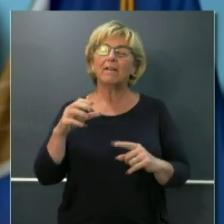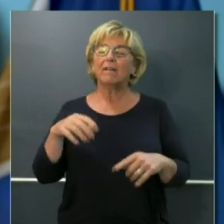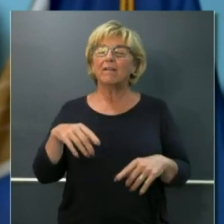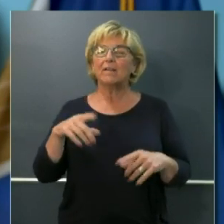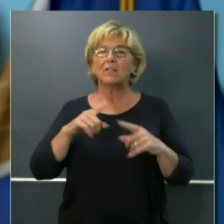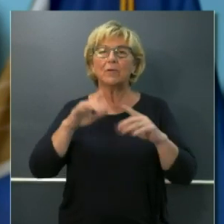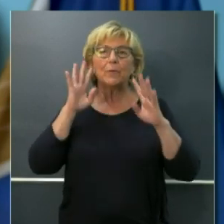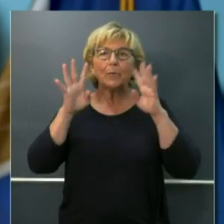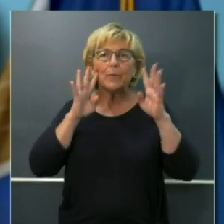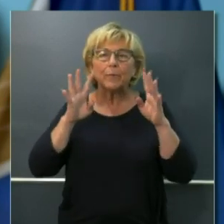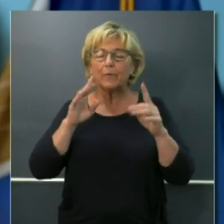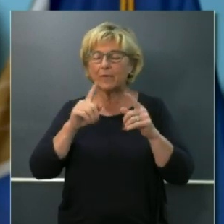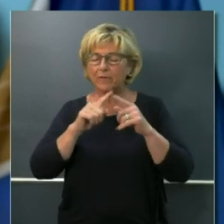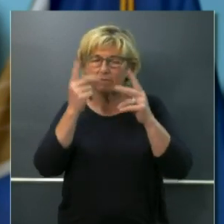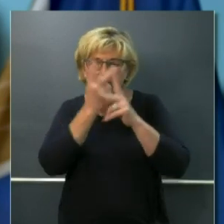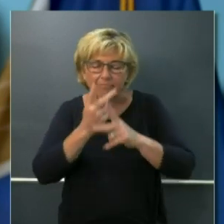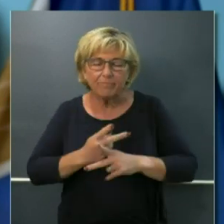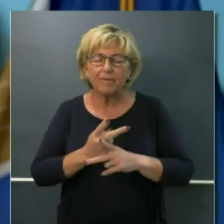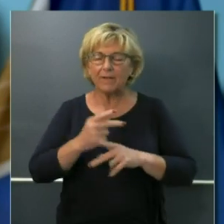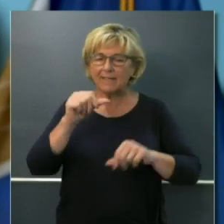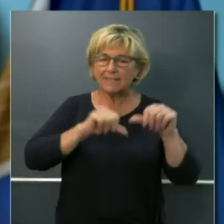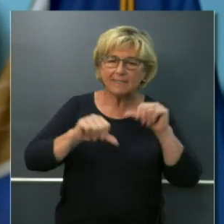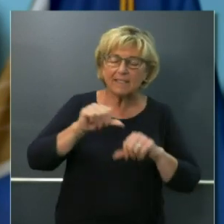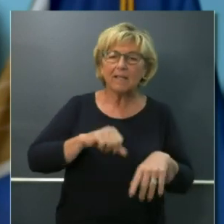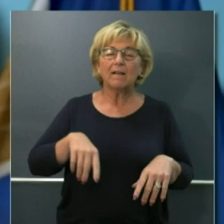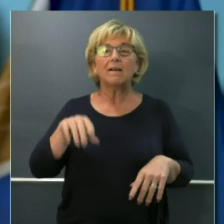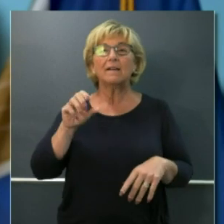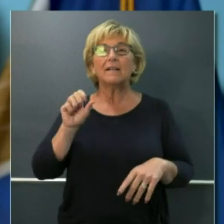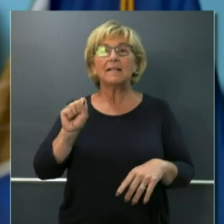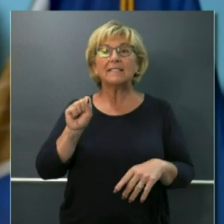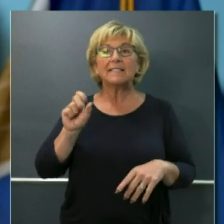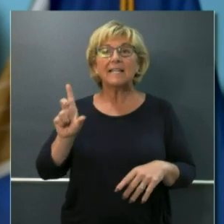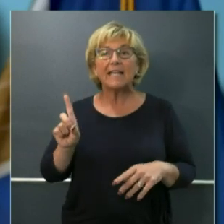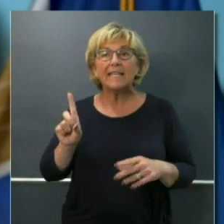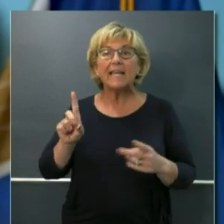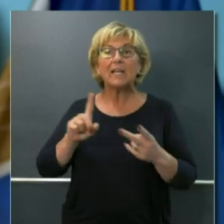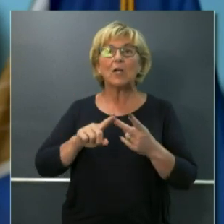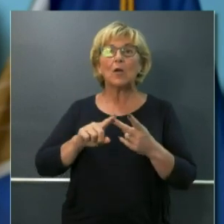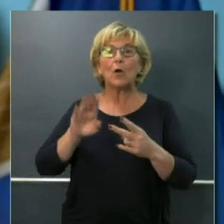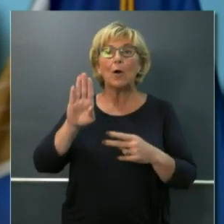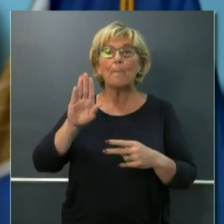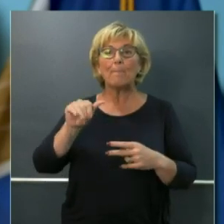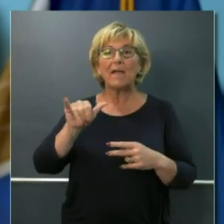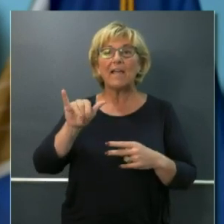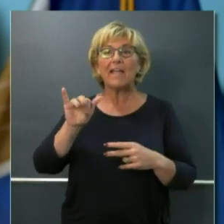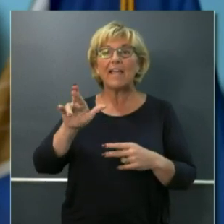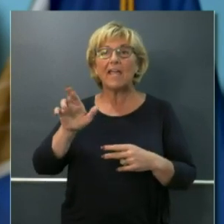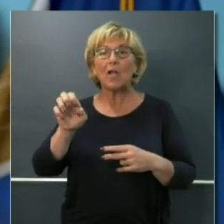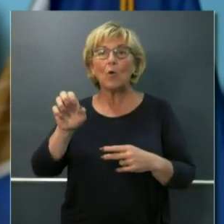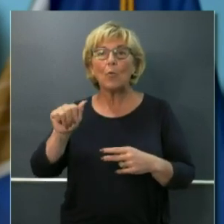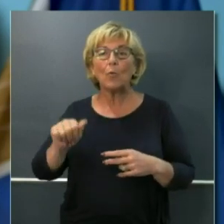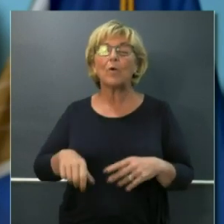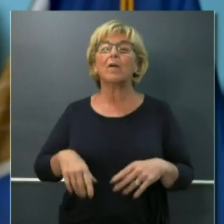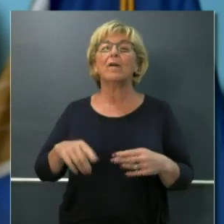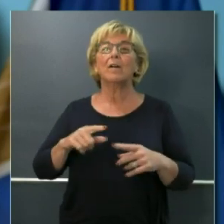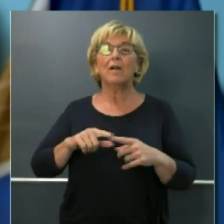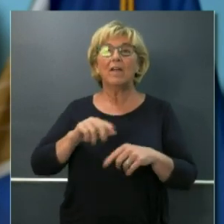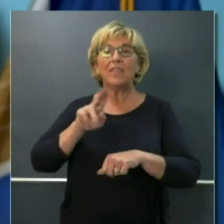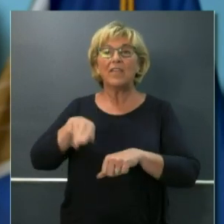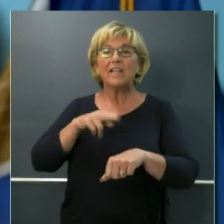bioinnovation, medical devices, San Diego, the Bay Area, we are very blessed. The number of National Institute of